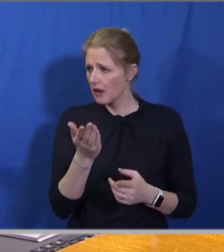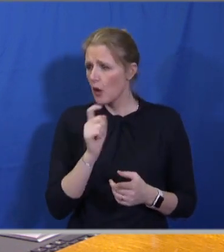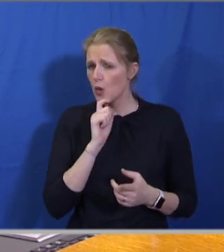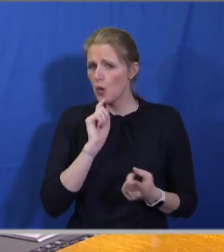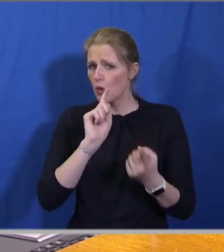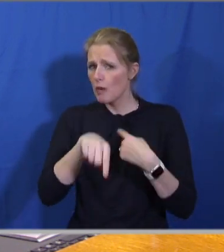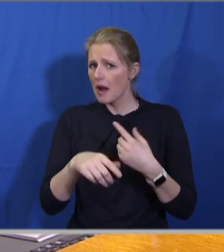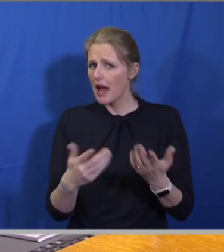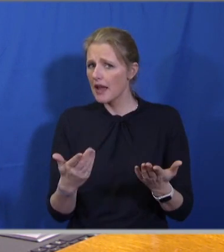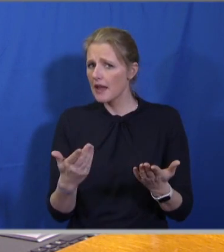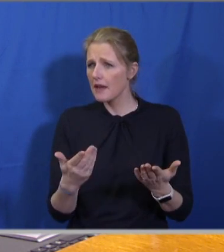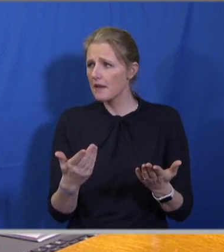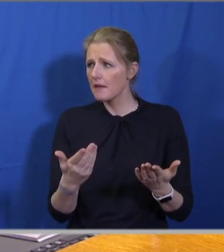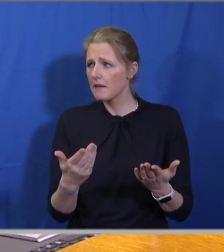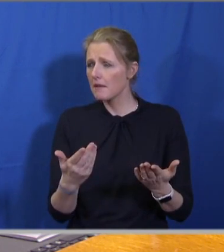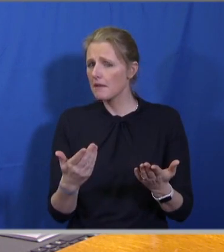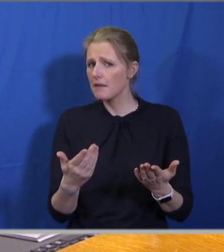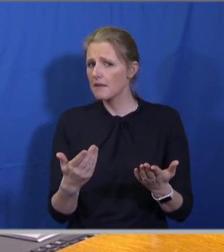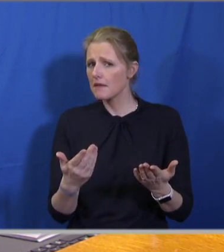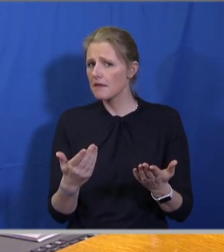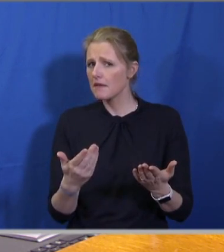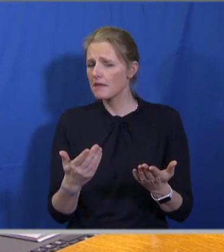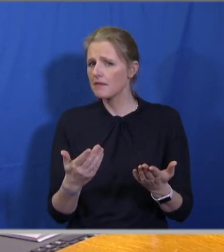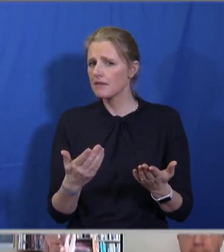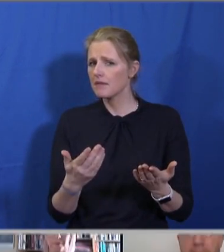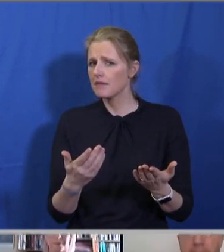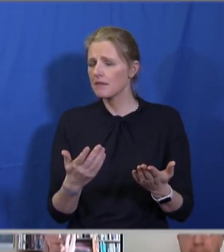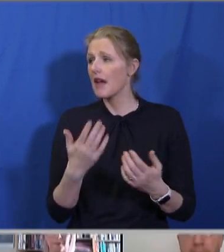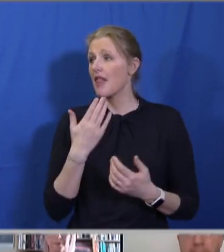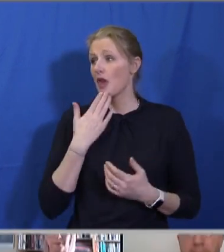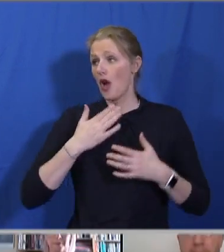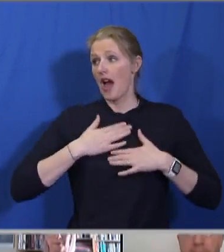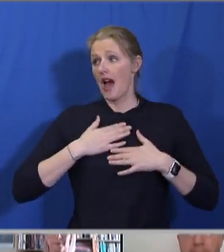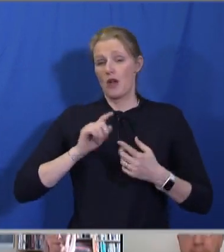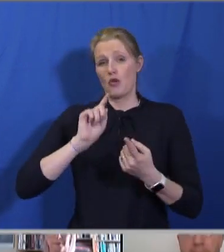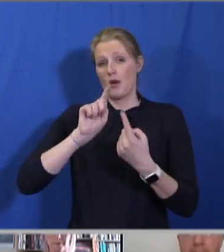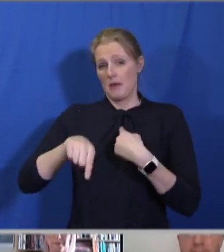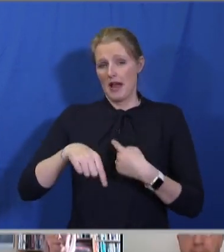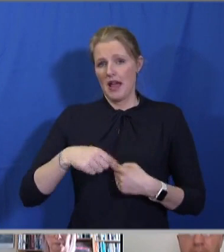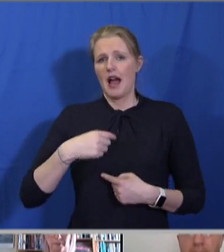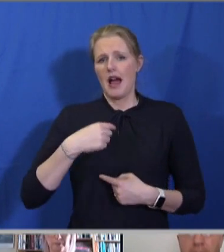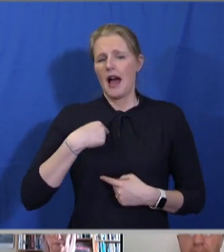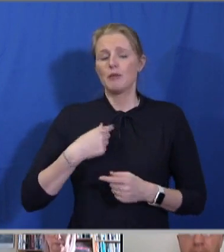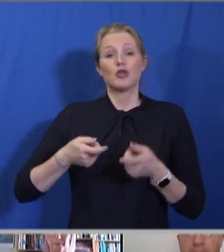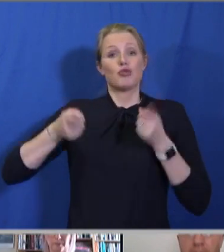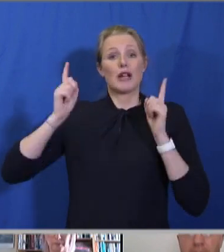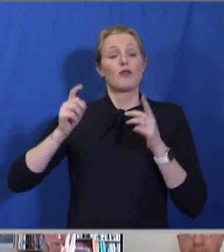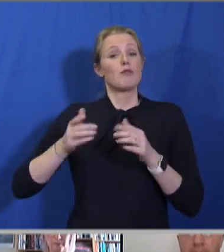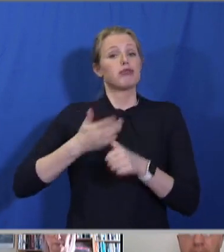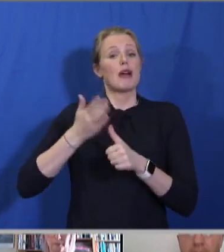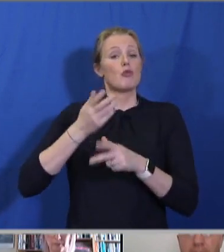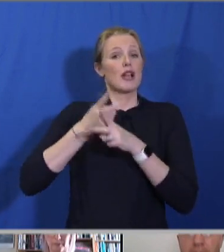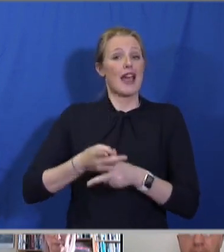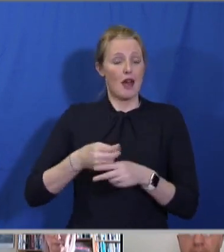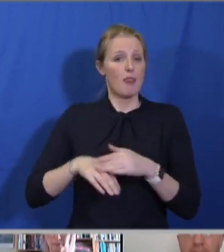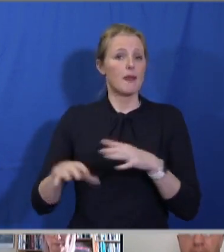Wilson Tussa? No, Mark. Thank you, Chair. No, I'll take this one. I'm Gearóid Cassidy, Director of Primary Care in the Department. And thank